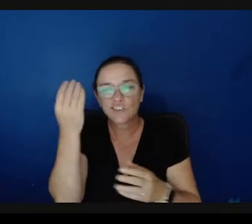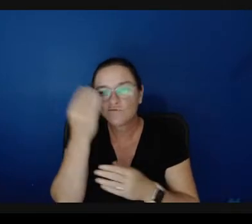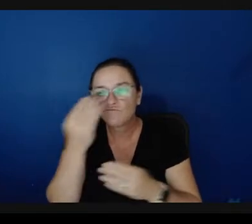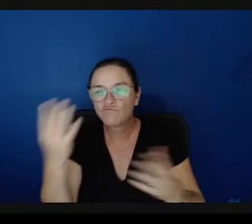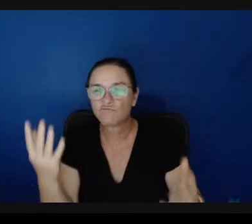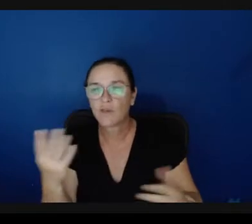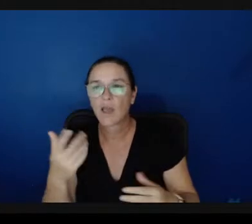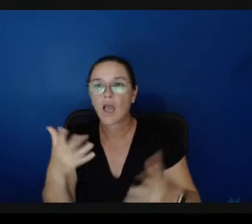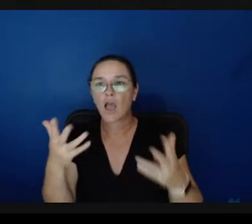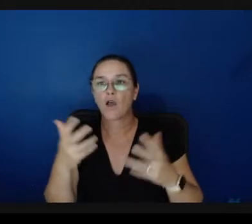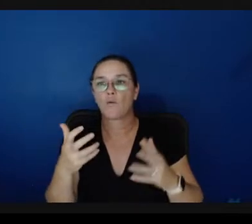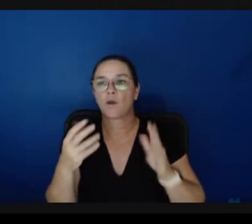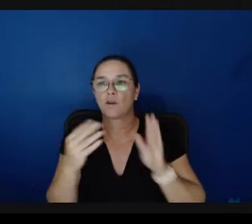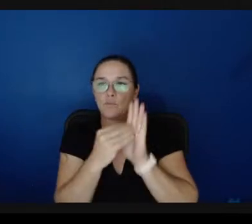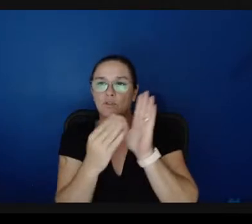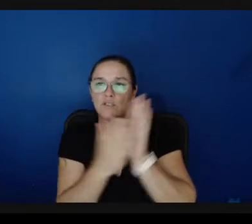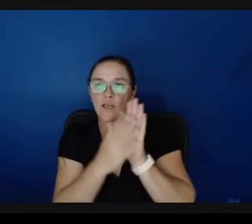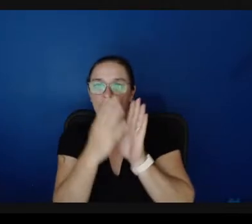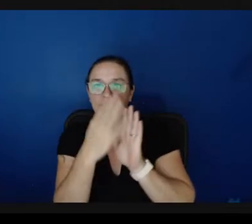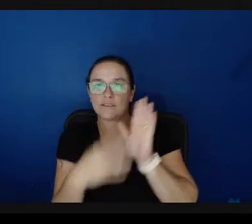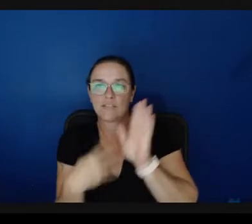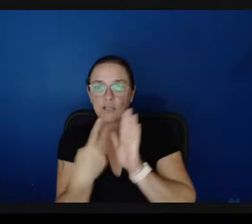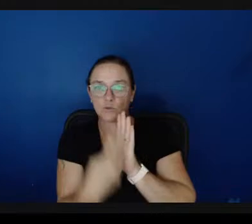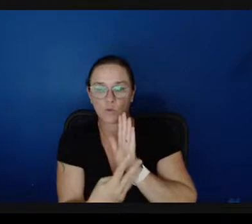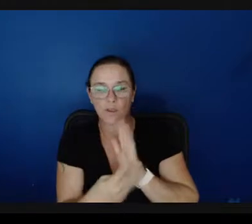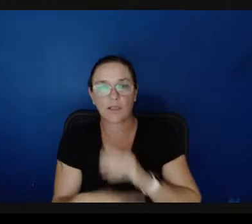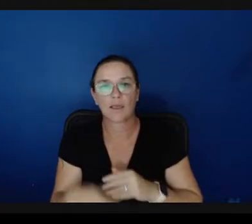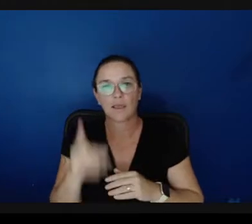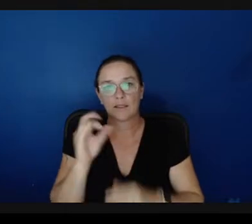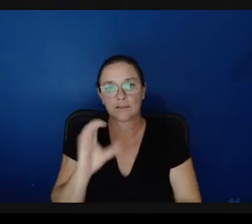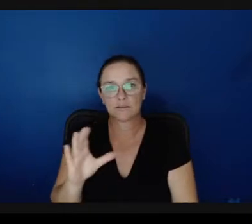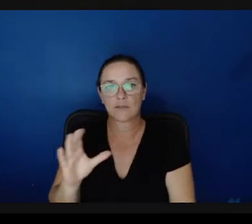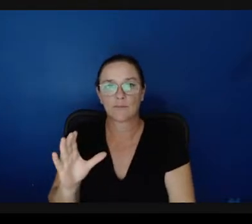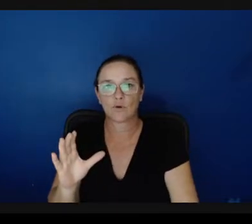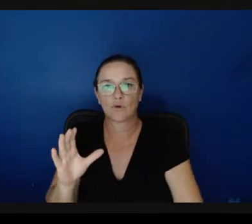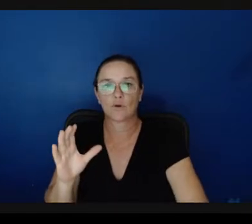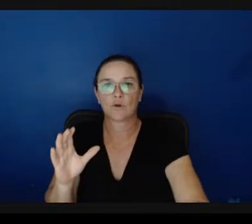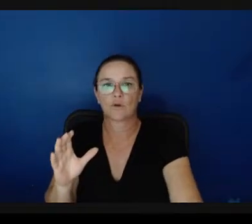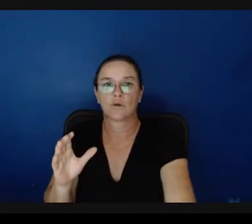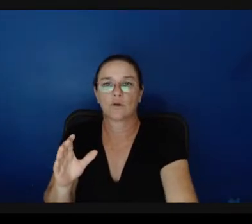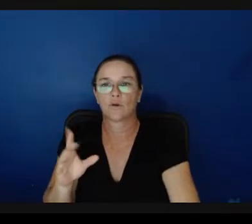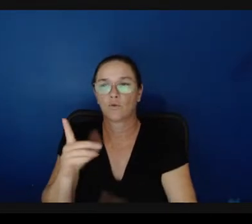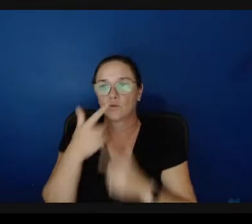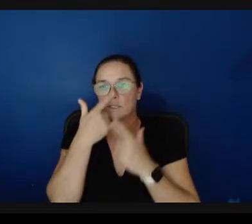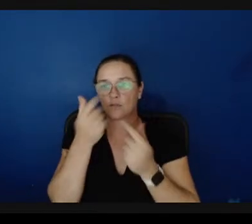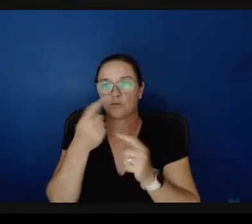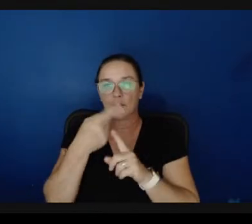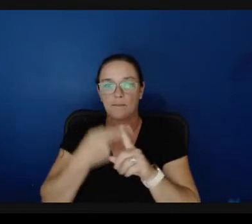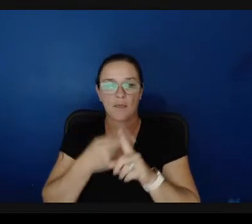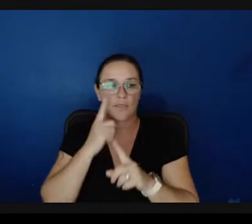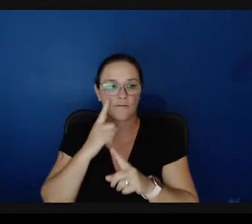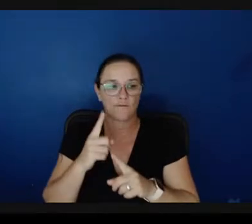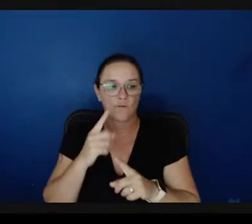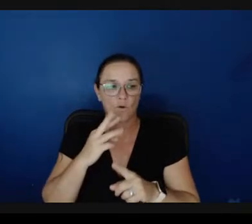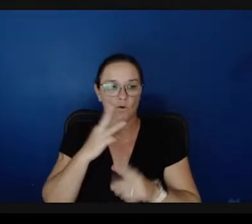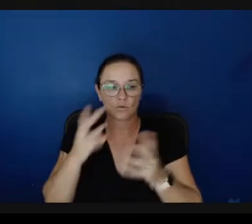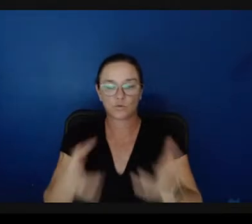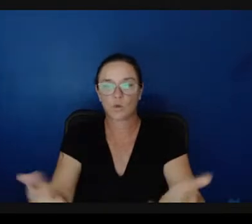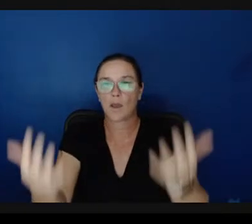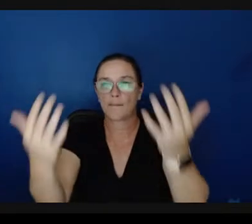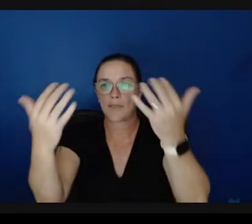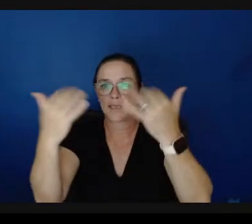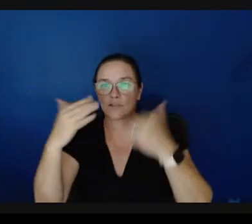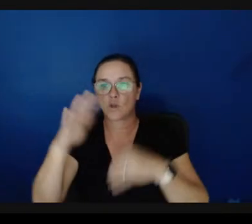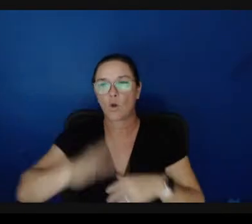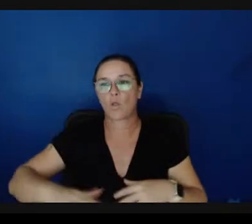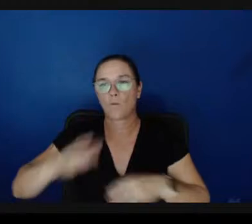up just their schedule here. And December was an interesting month for tsunamis around the world. There's a lot